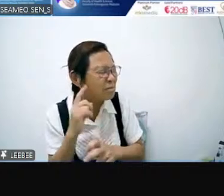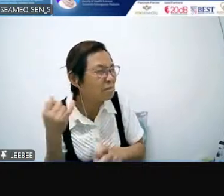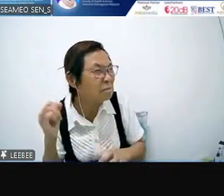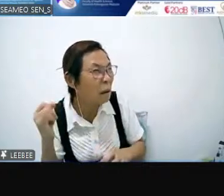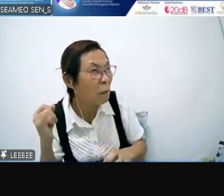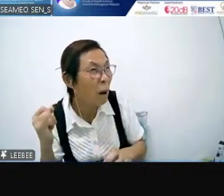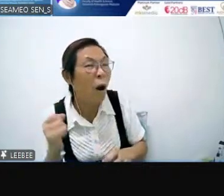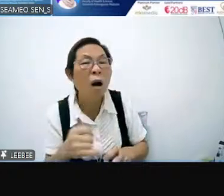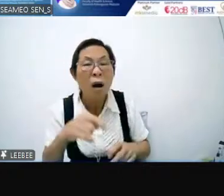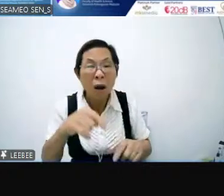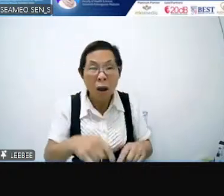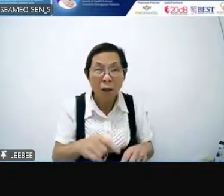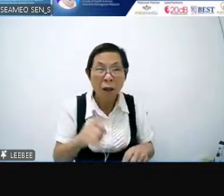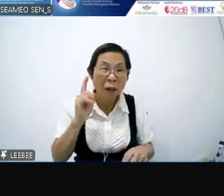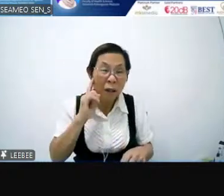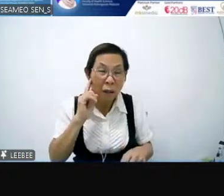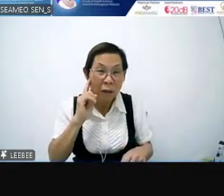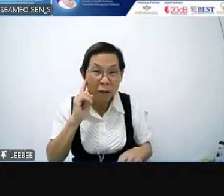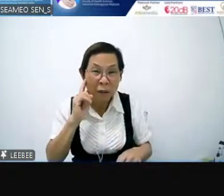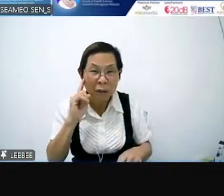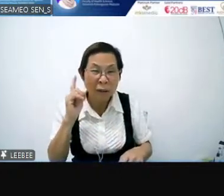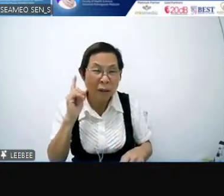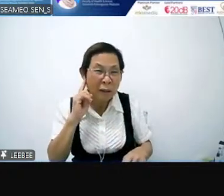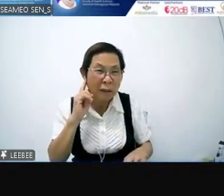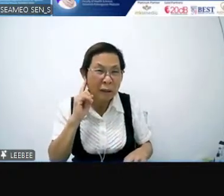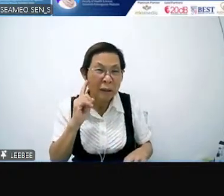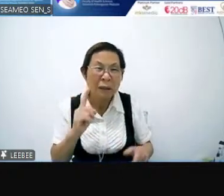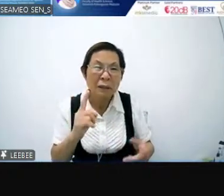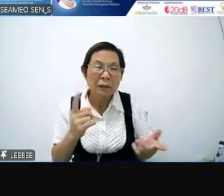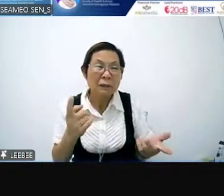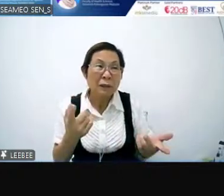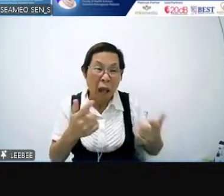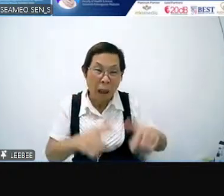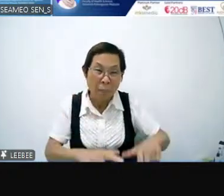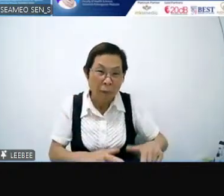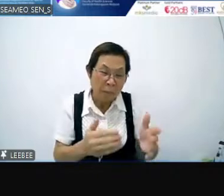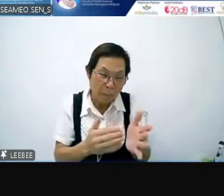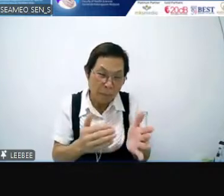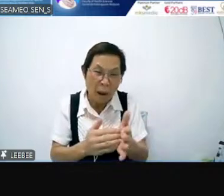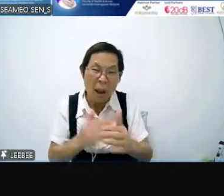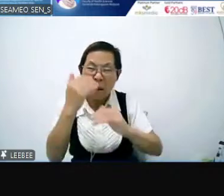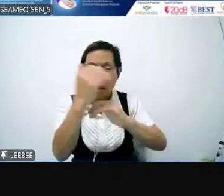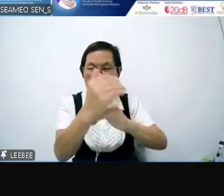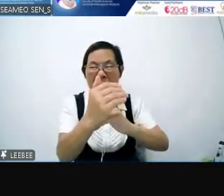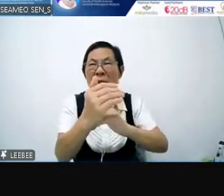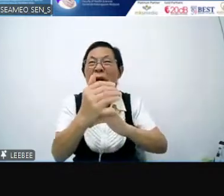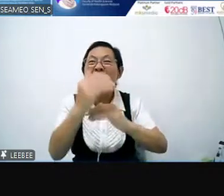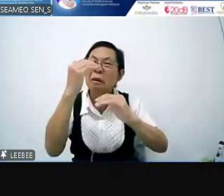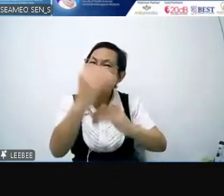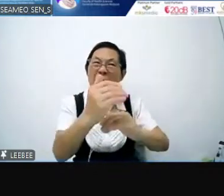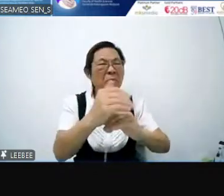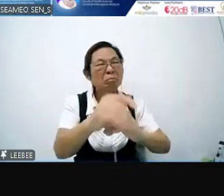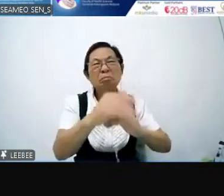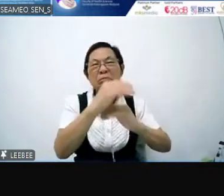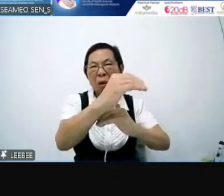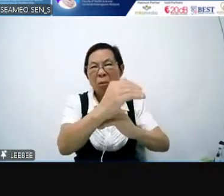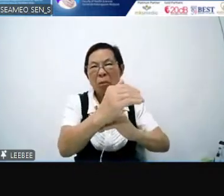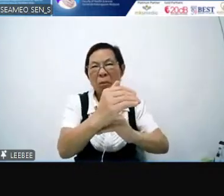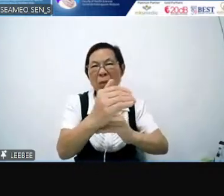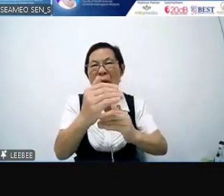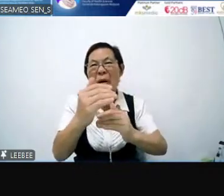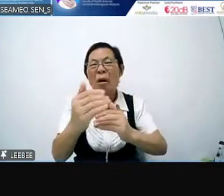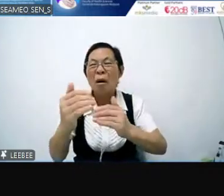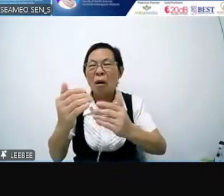So overhearing is not happening like frequently. That's why it's limited access to the incidental